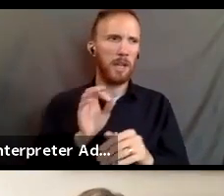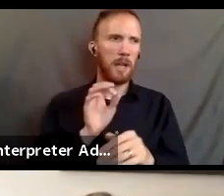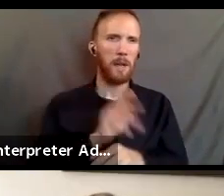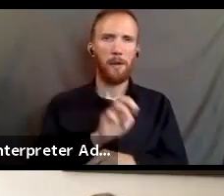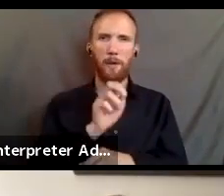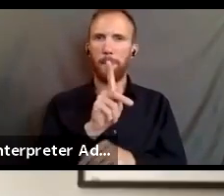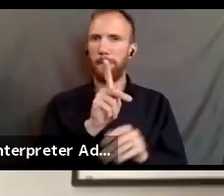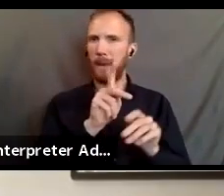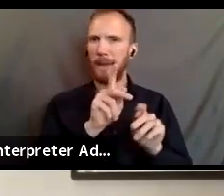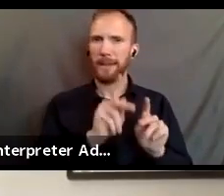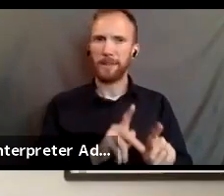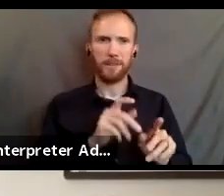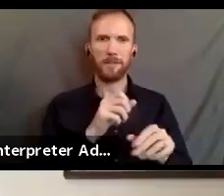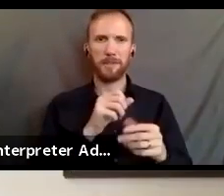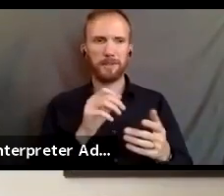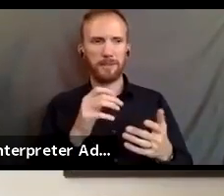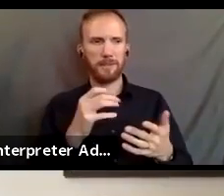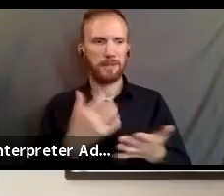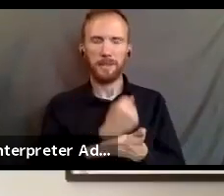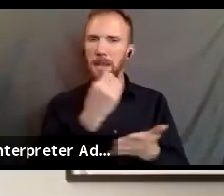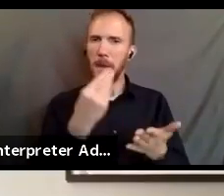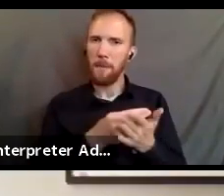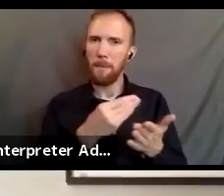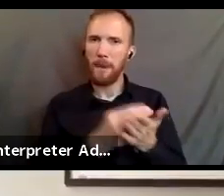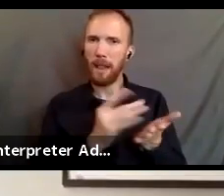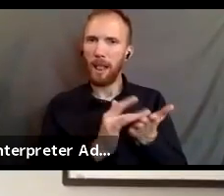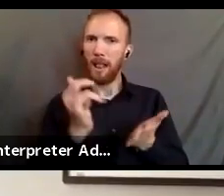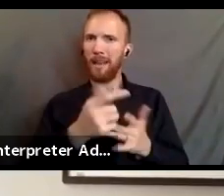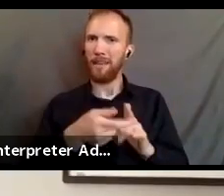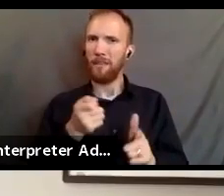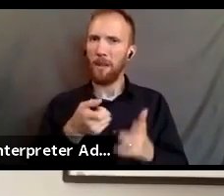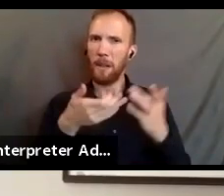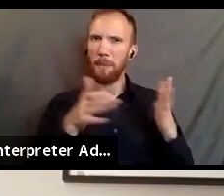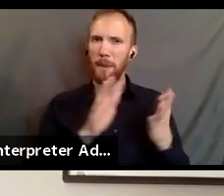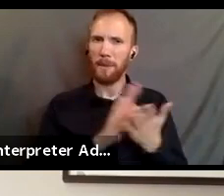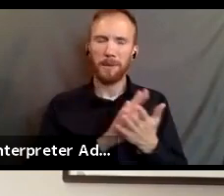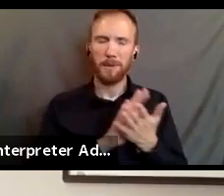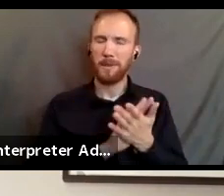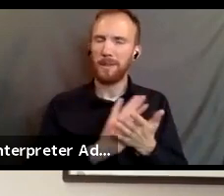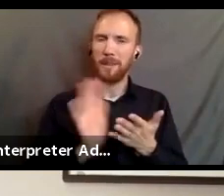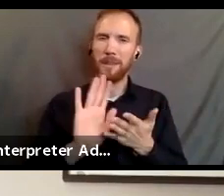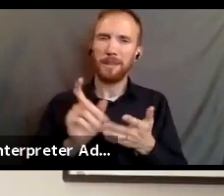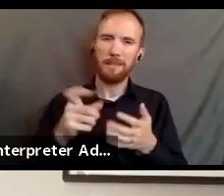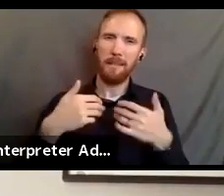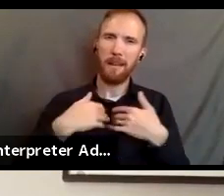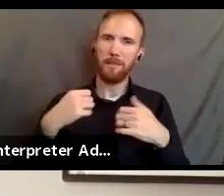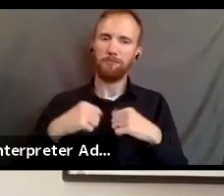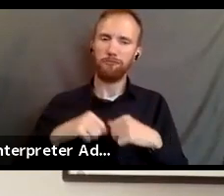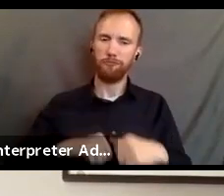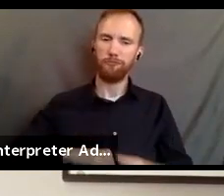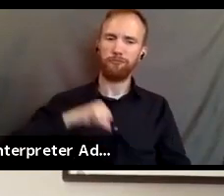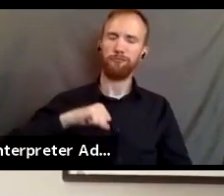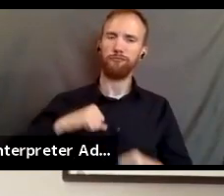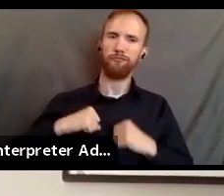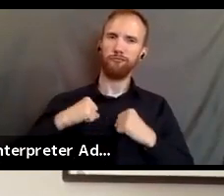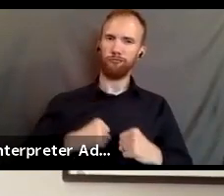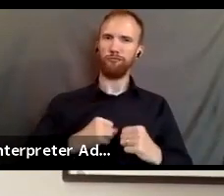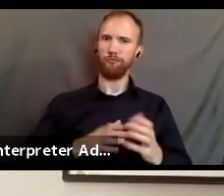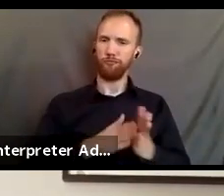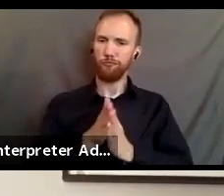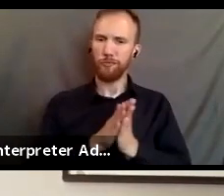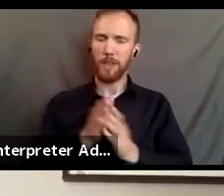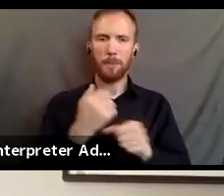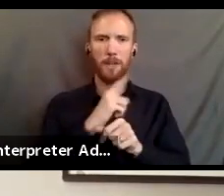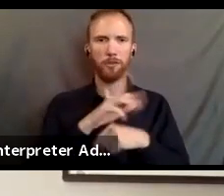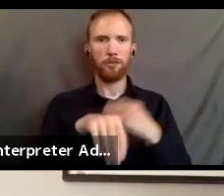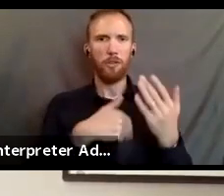schools enough enough of that let's have the courage and the urgency that we need to make sure that those millions of dollars